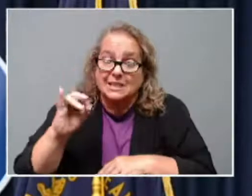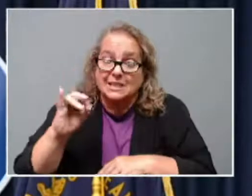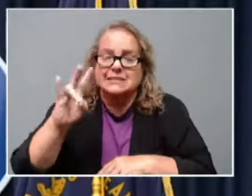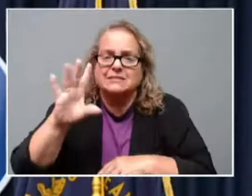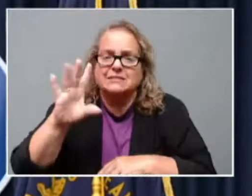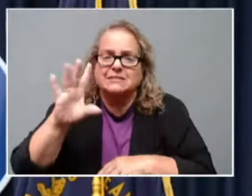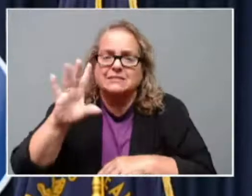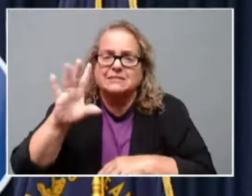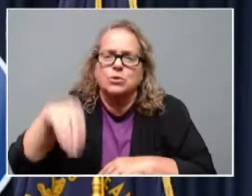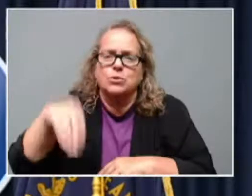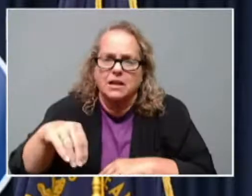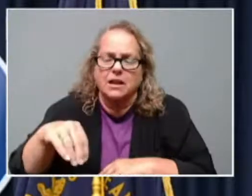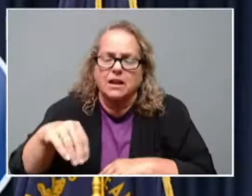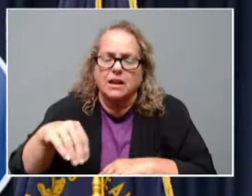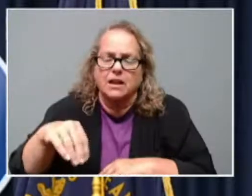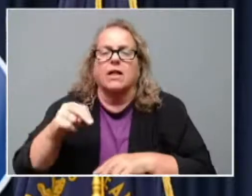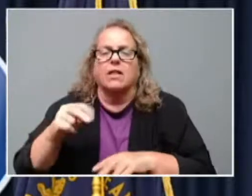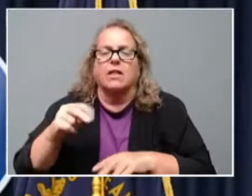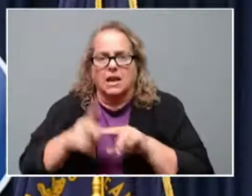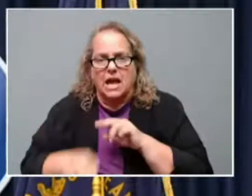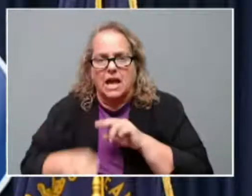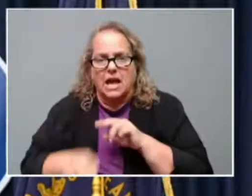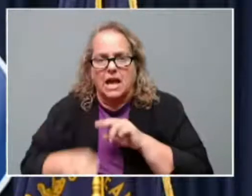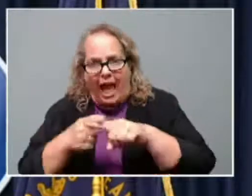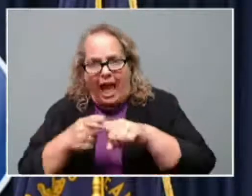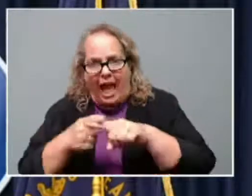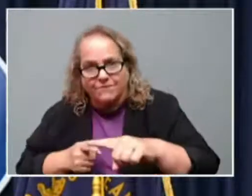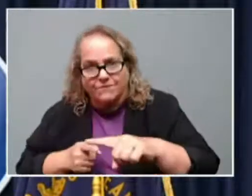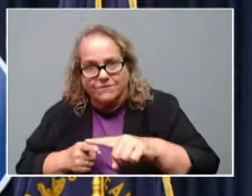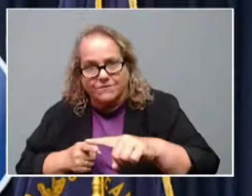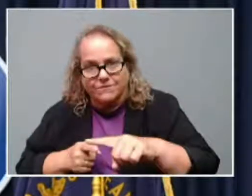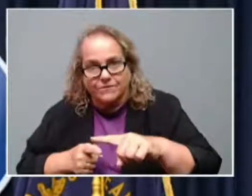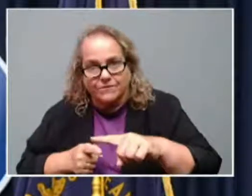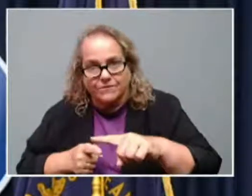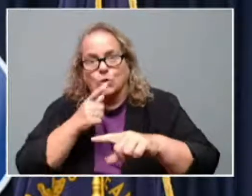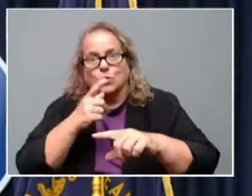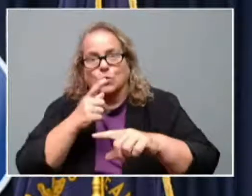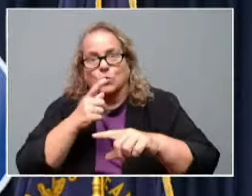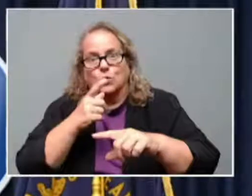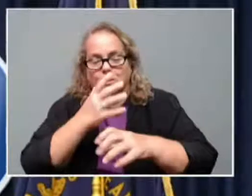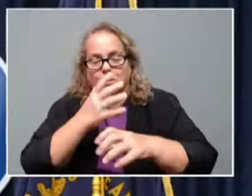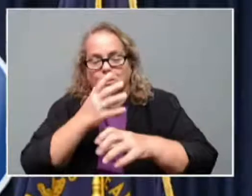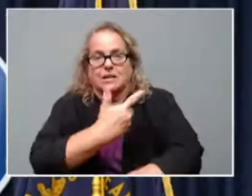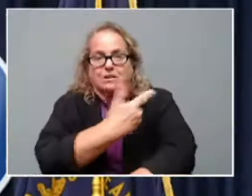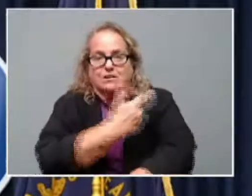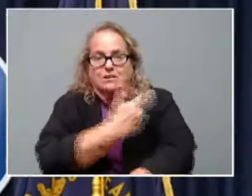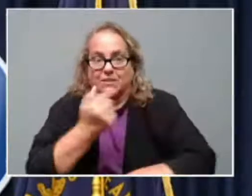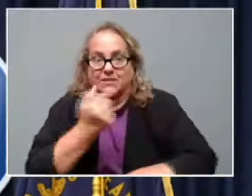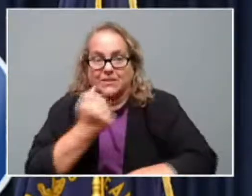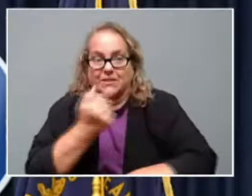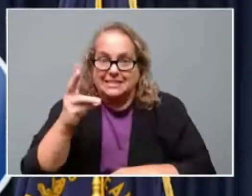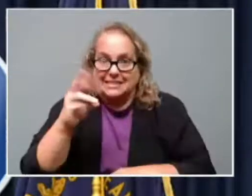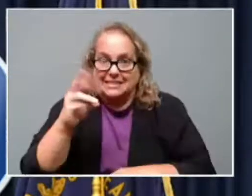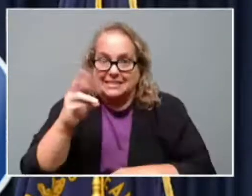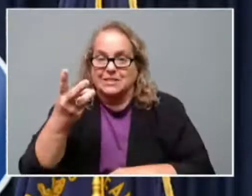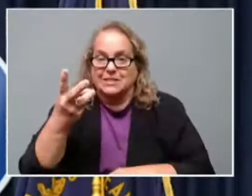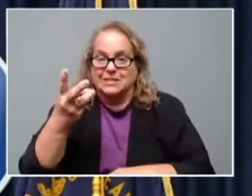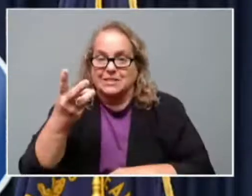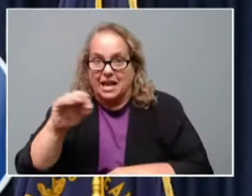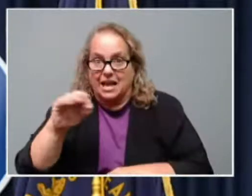cut it down in half. And what we saw is 50 to 69-year-olds increase. But I want you to compare when this comes